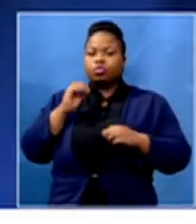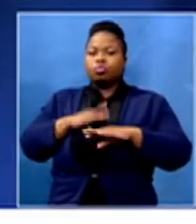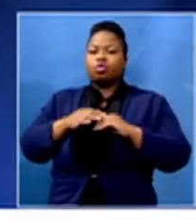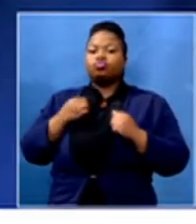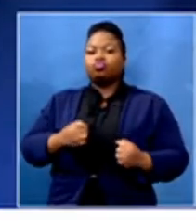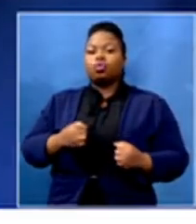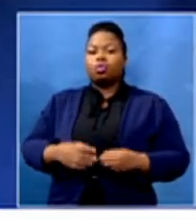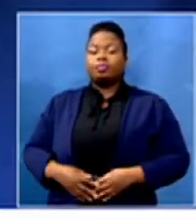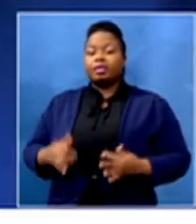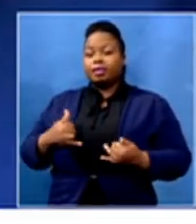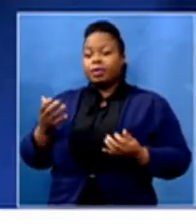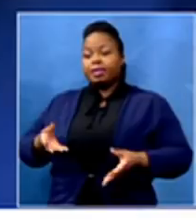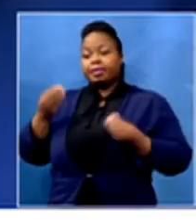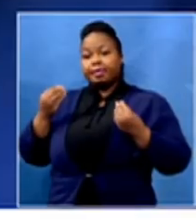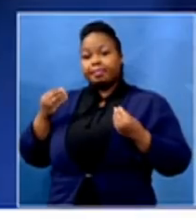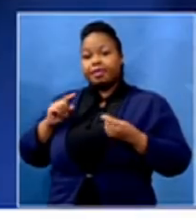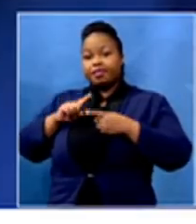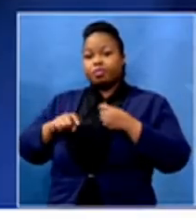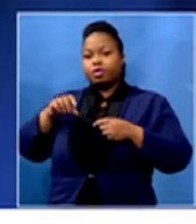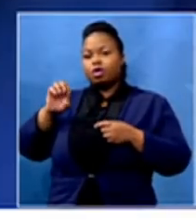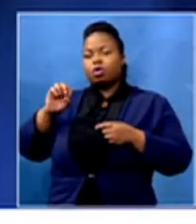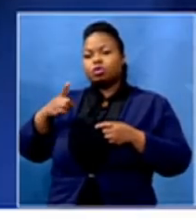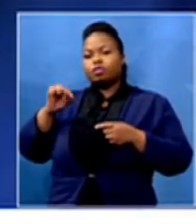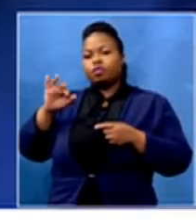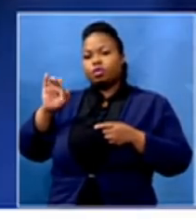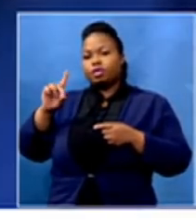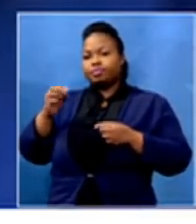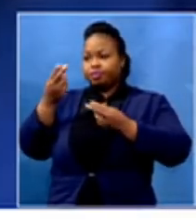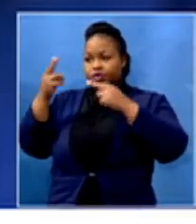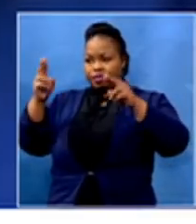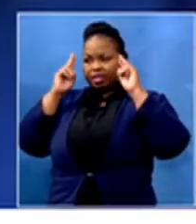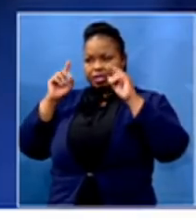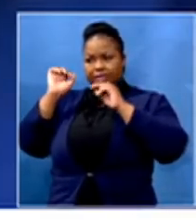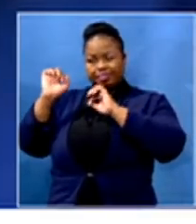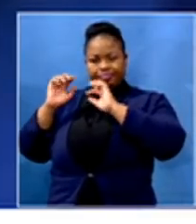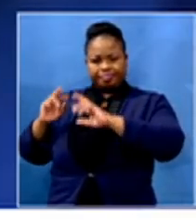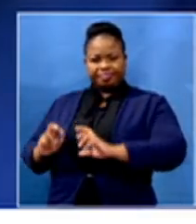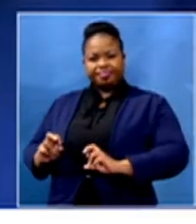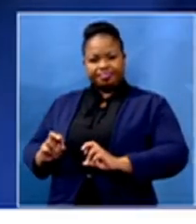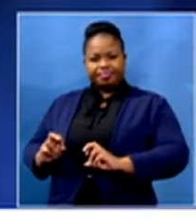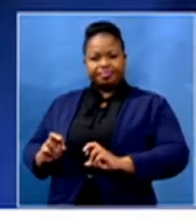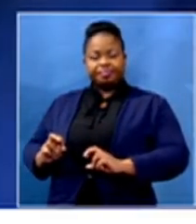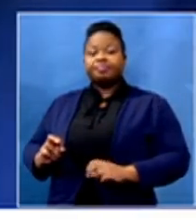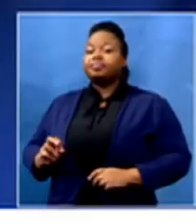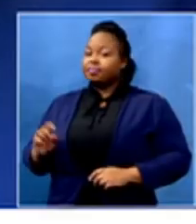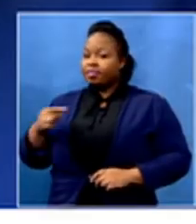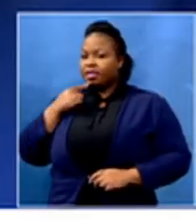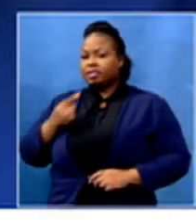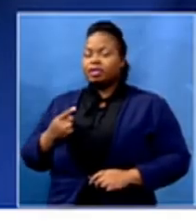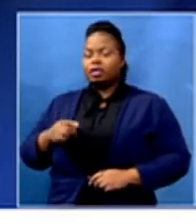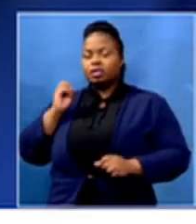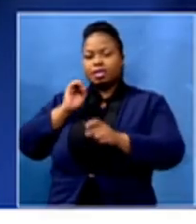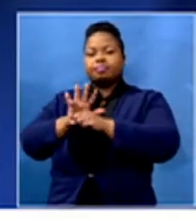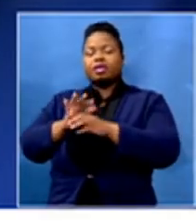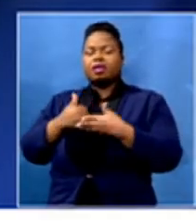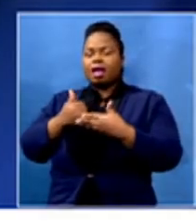the discovery by the Oxford University in their research that it's made an impact